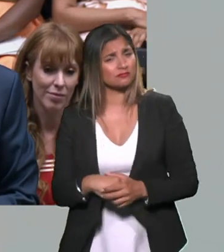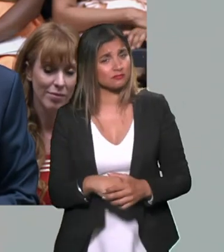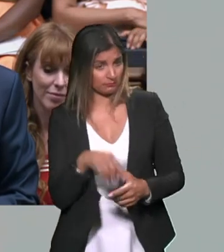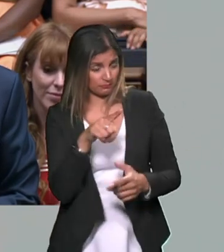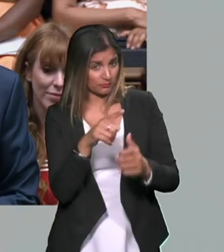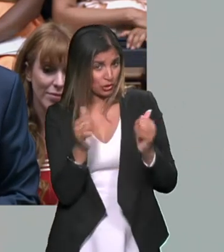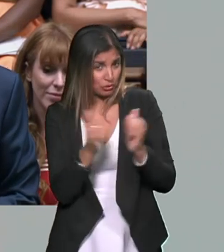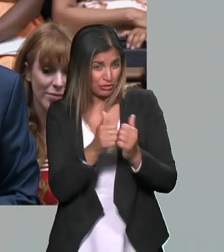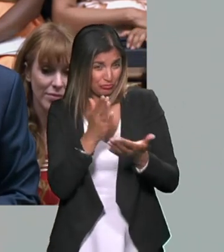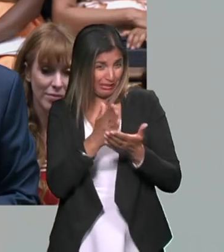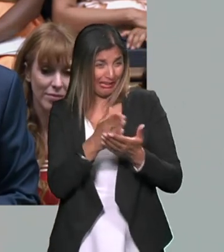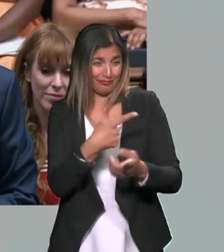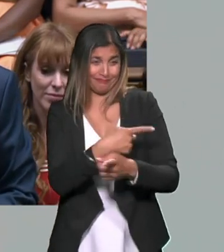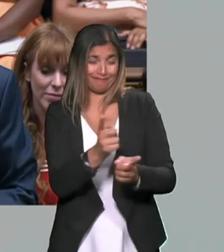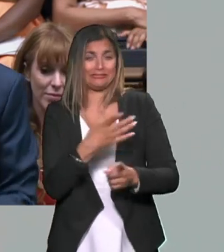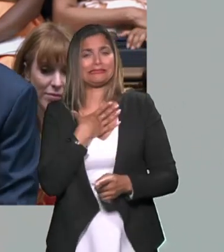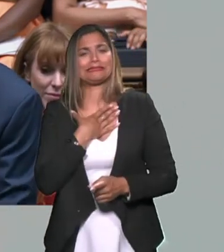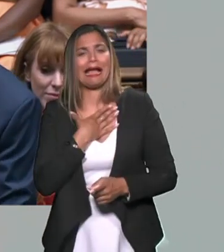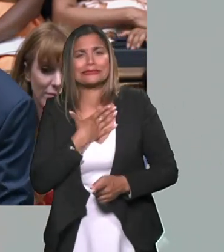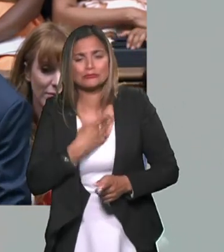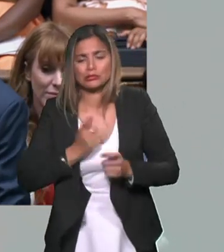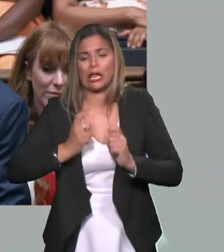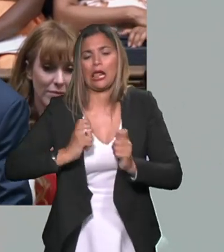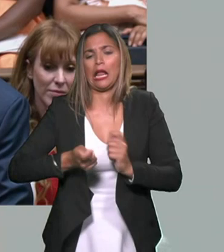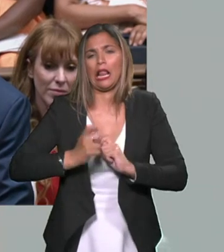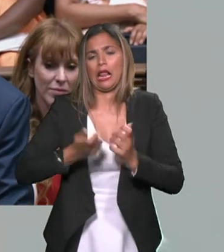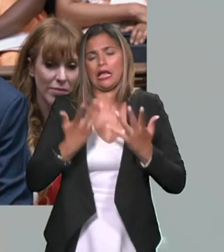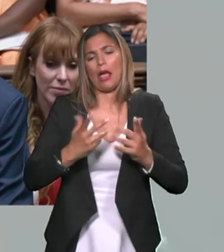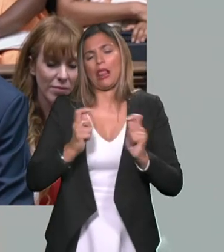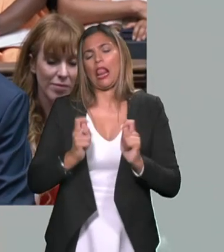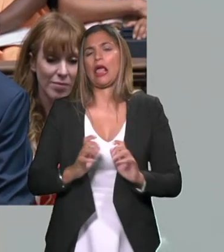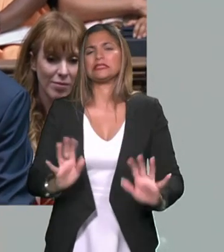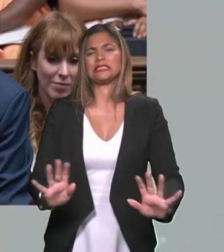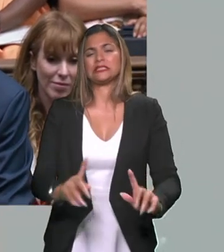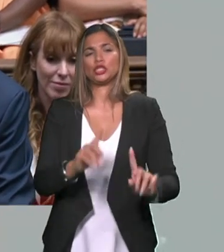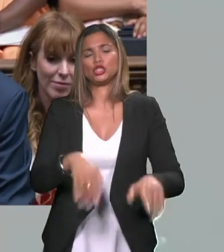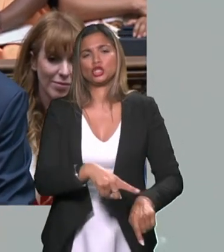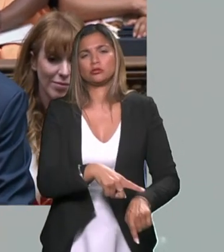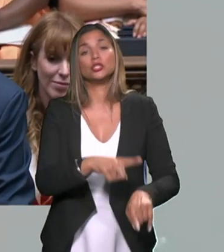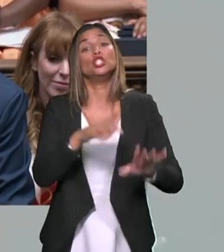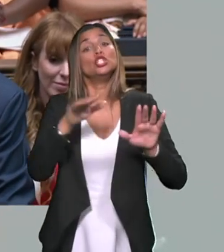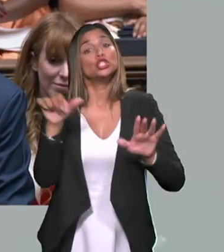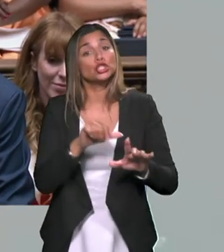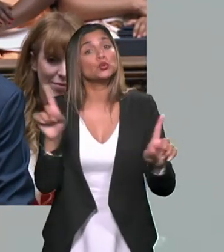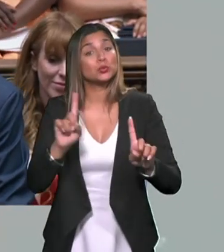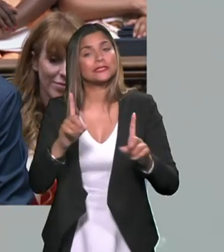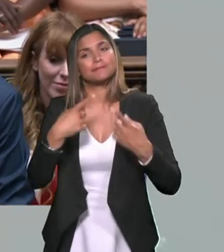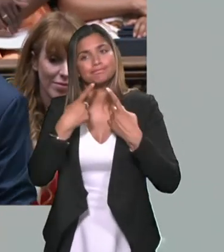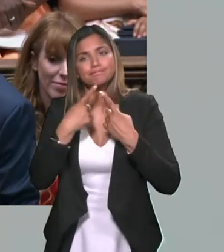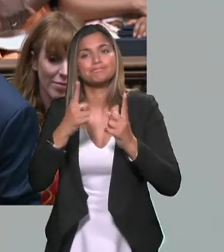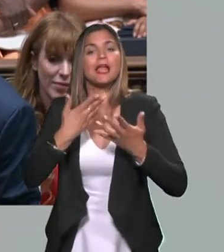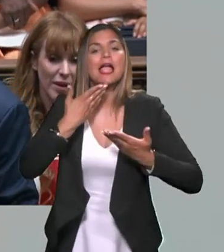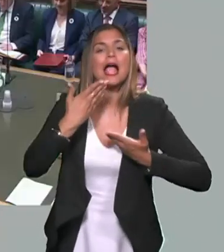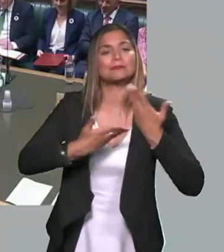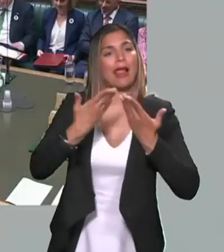rather than desperately rewriting history, they should at least explain exactly where they're getting all this cash